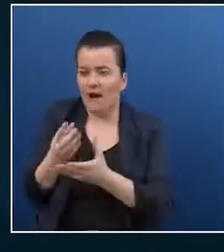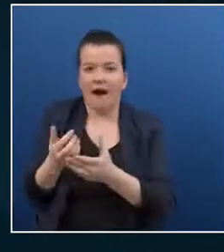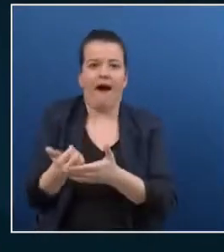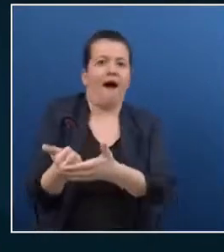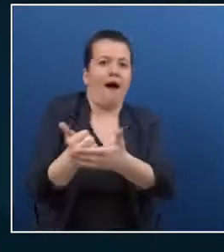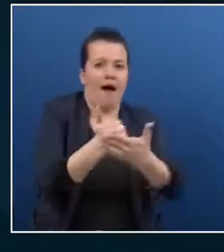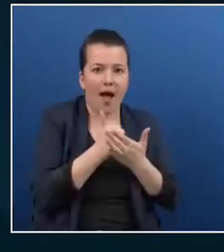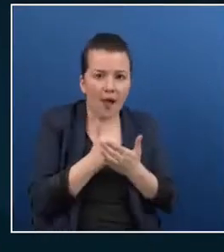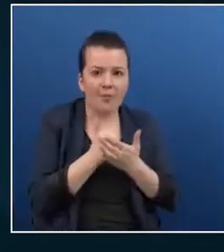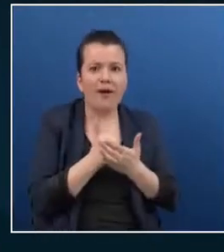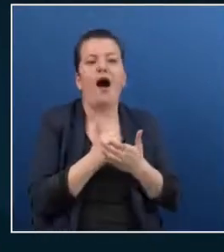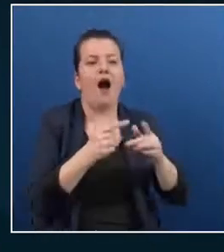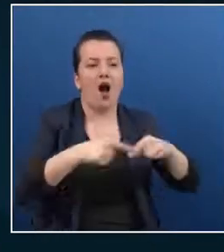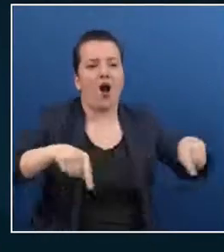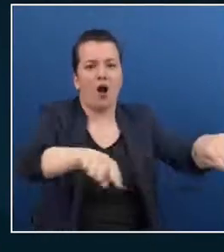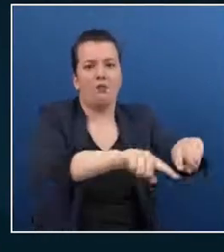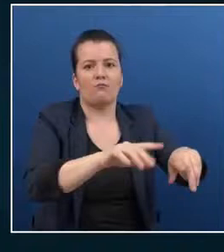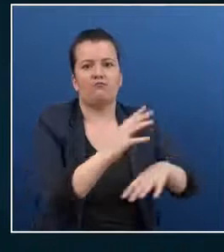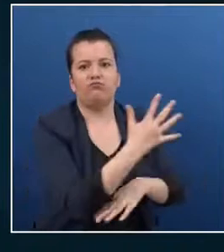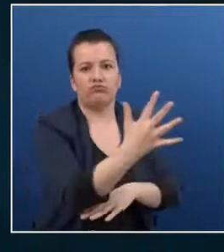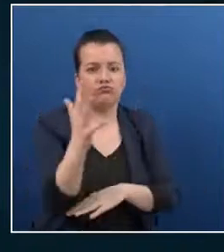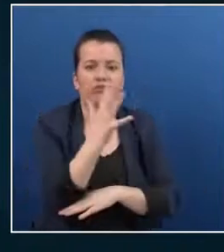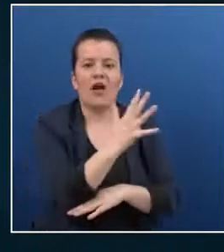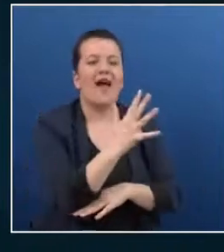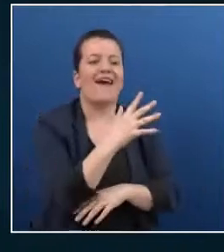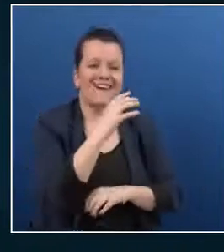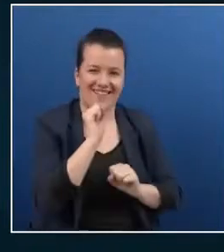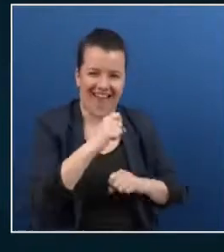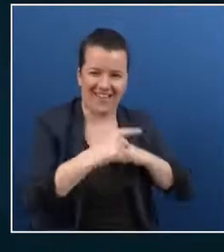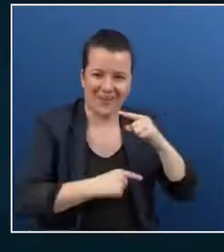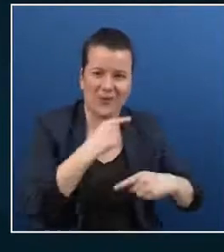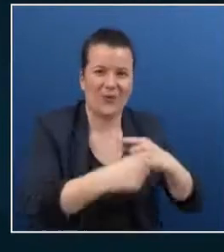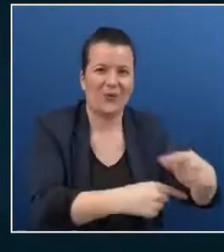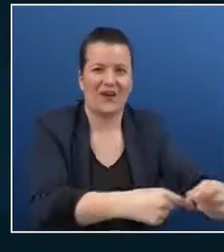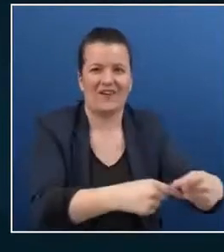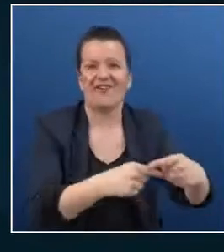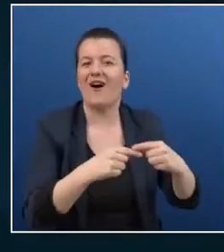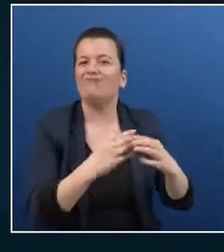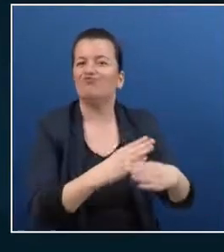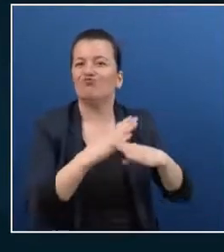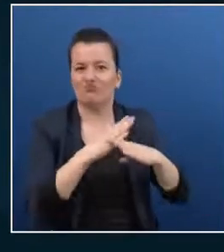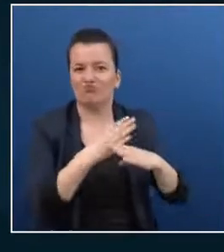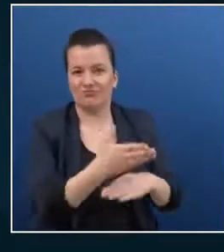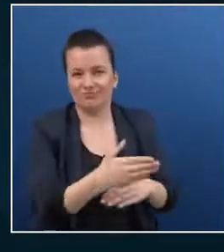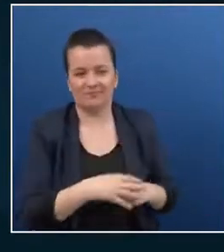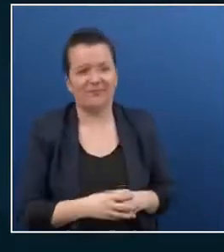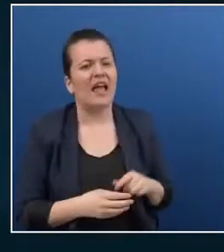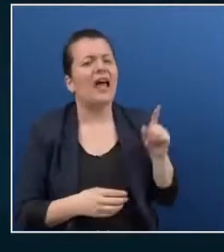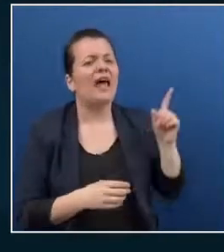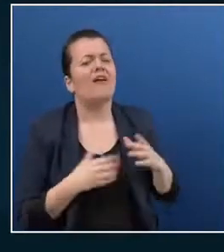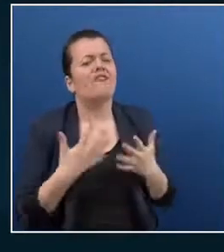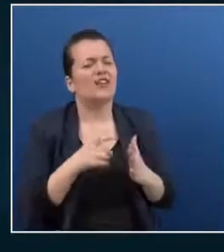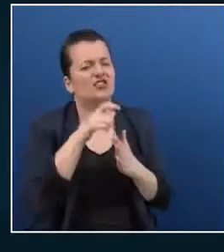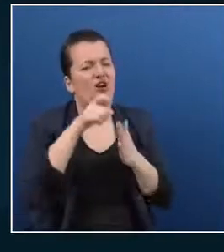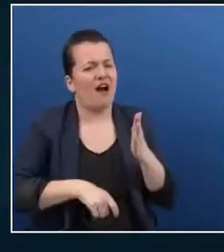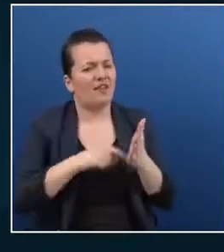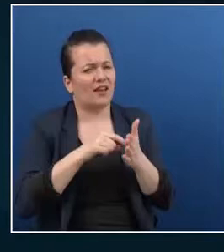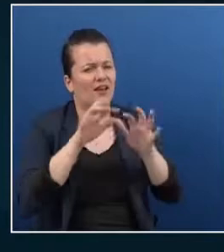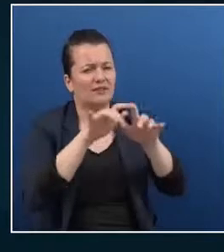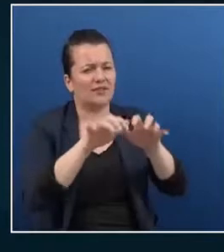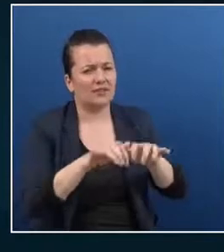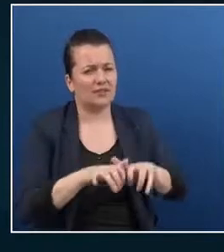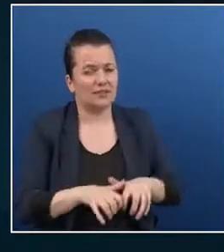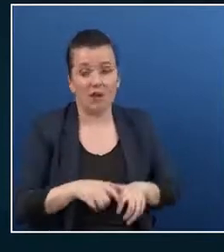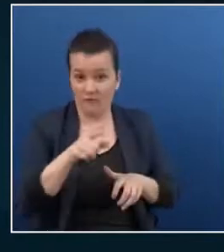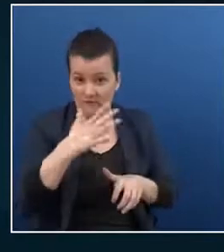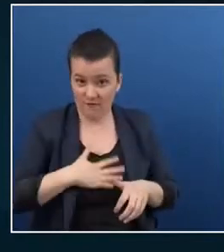work on a graph as a thought exercise. So I wrote a longer article about this that I put on LinkedIn. If you're interested,